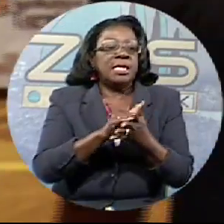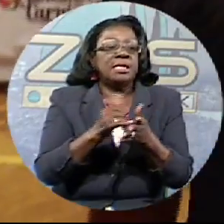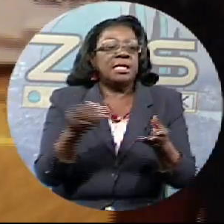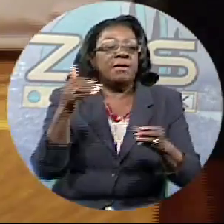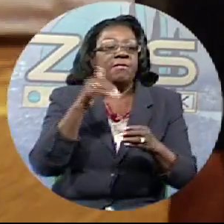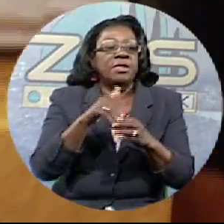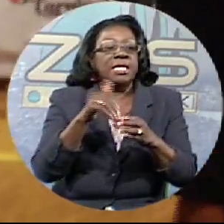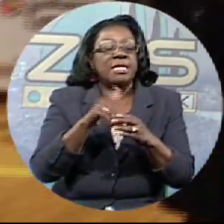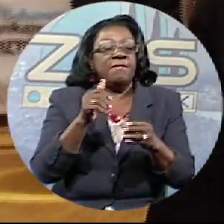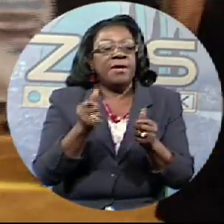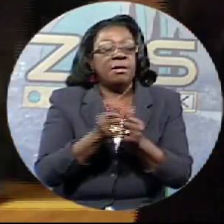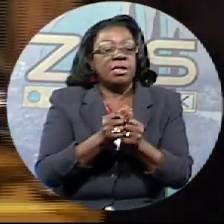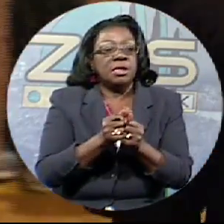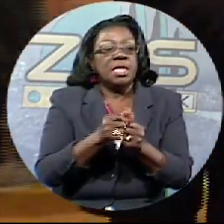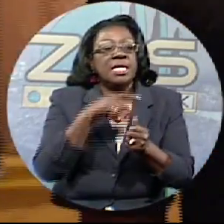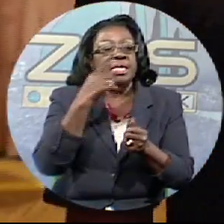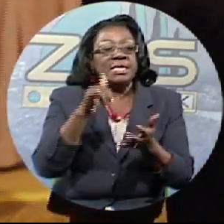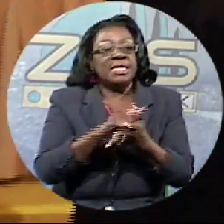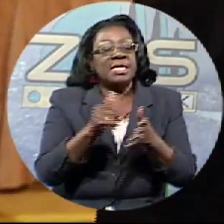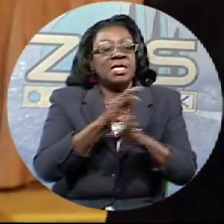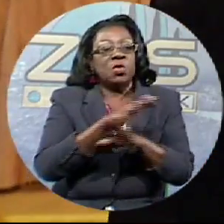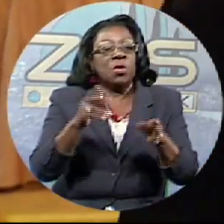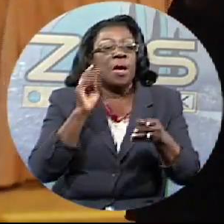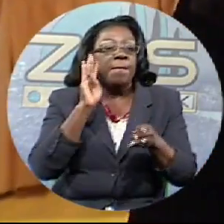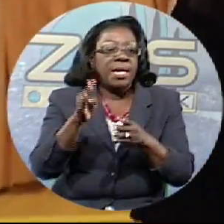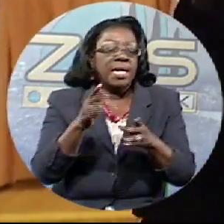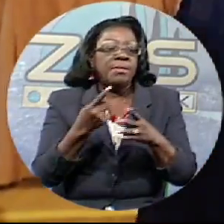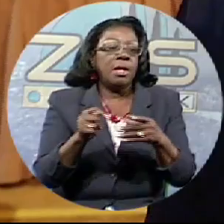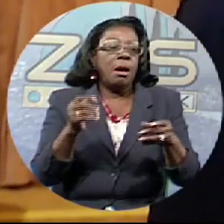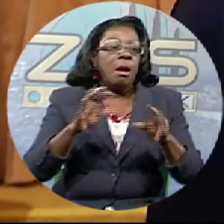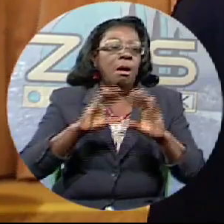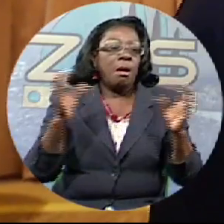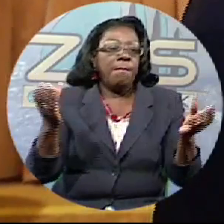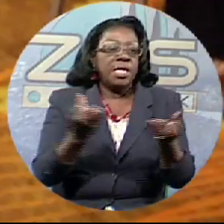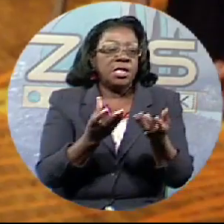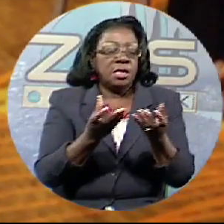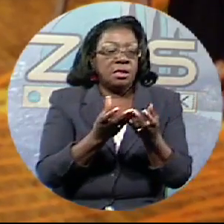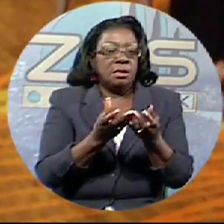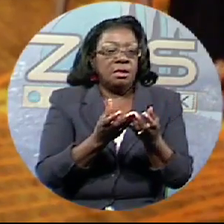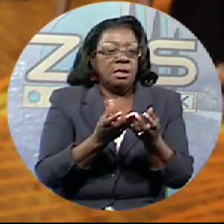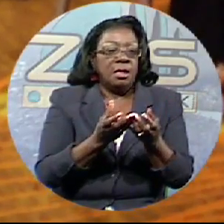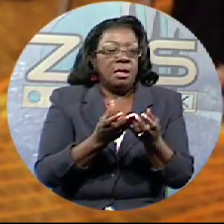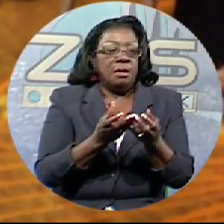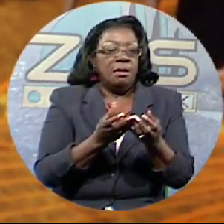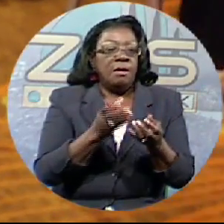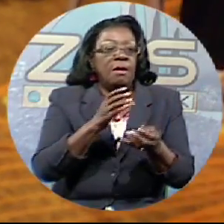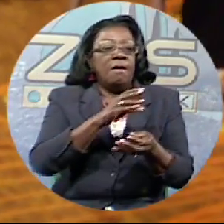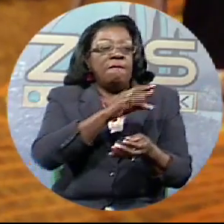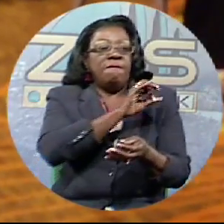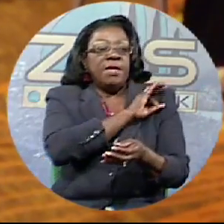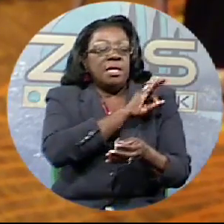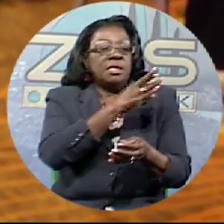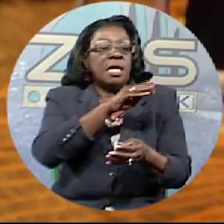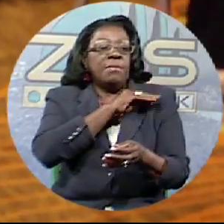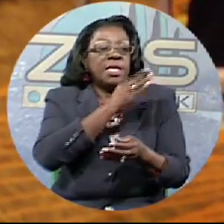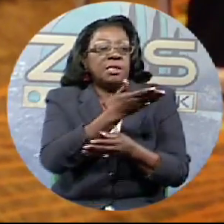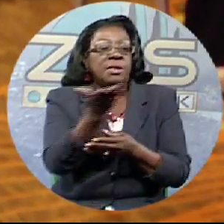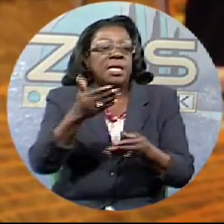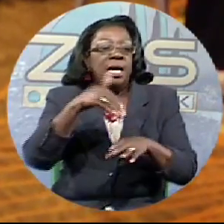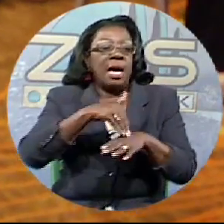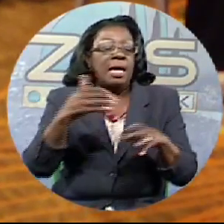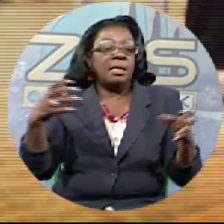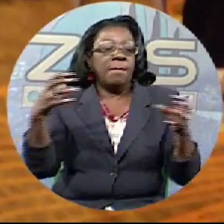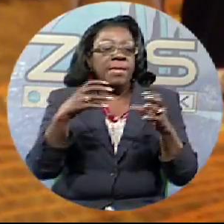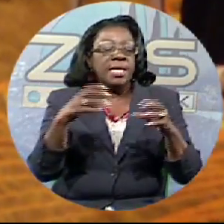was interference. He says he does not blame the commission for any uncertainty. Fields and Munnings were at the press conference today,